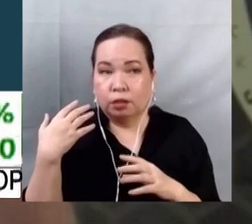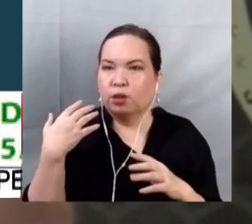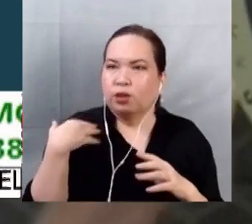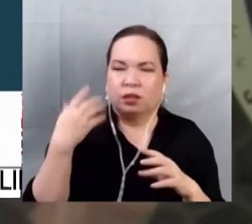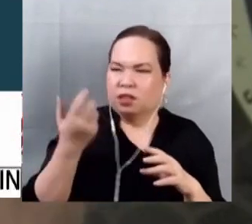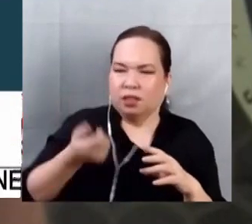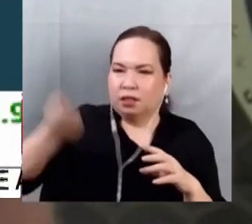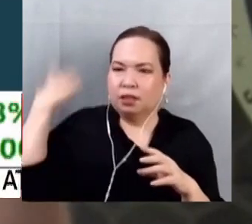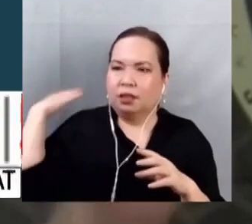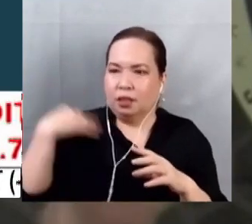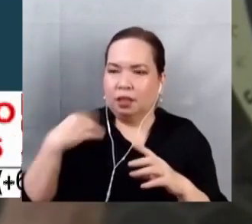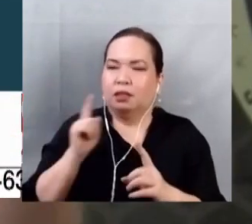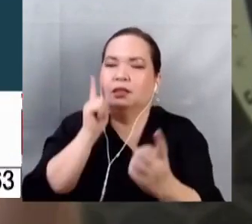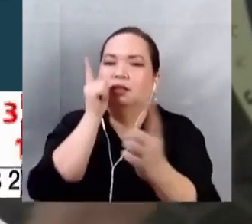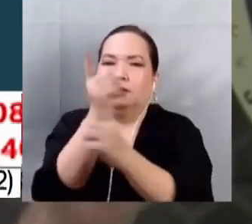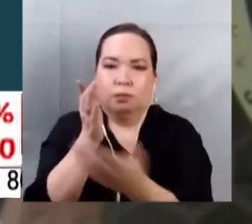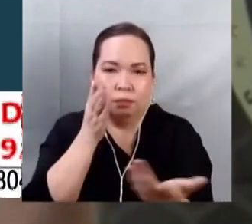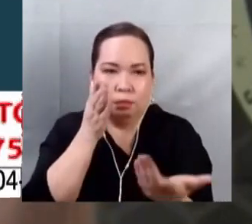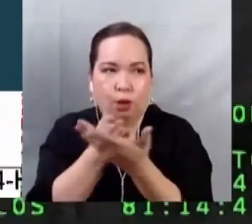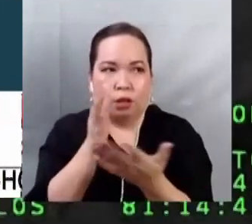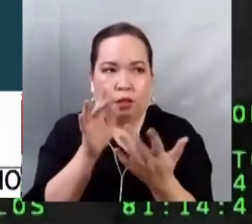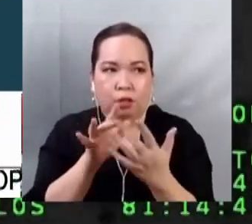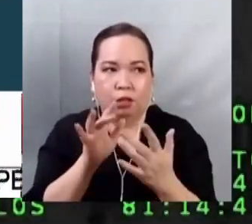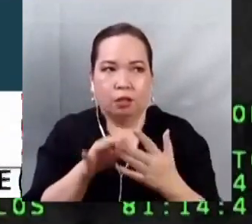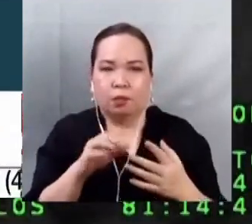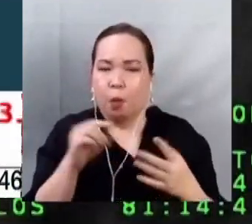you. Nothing worked.